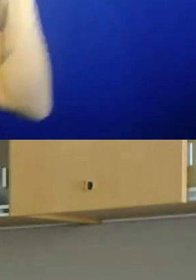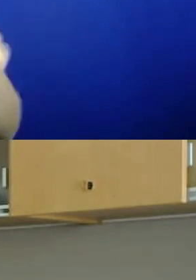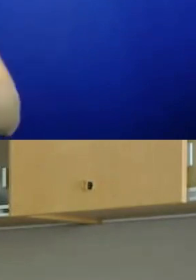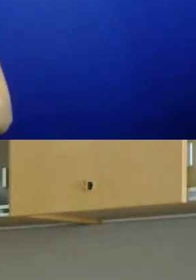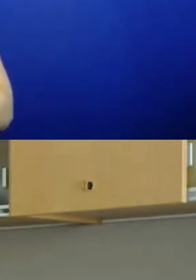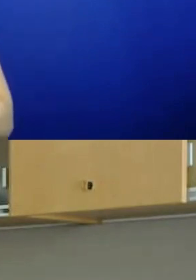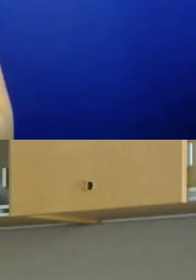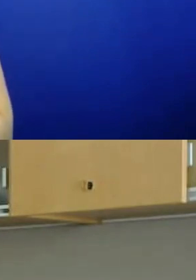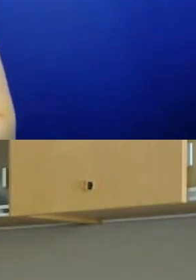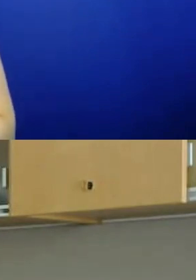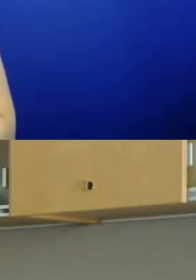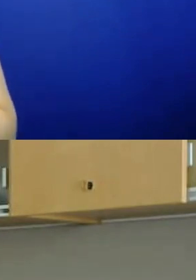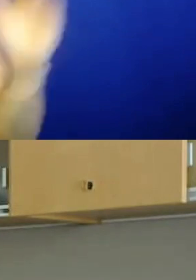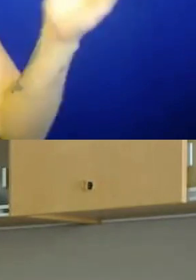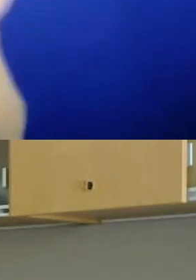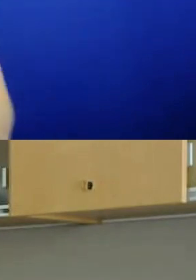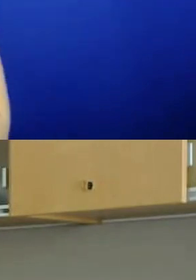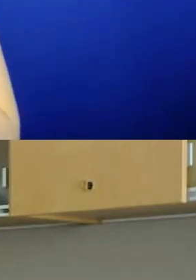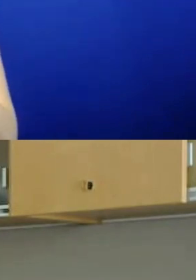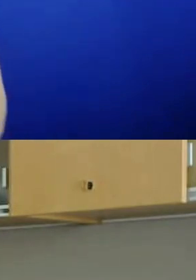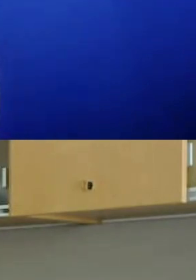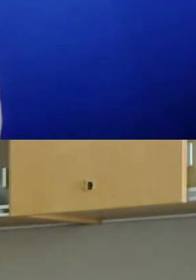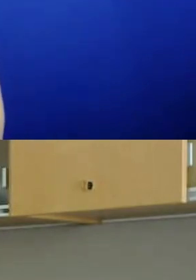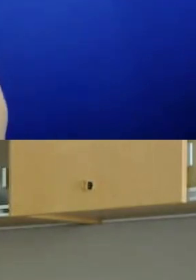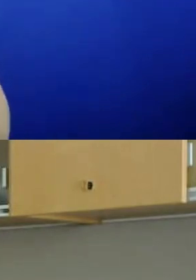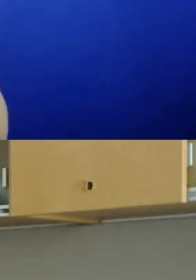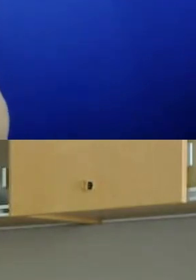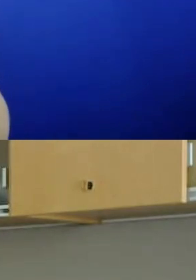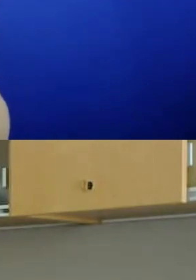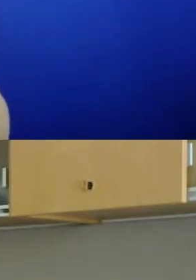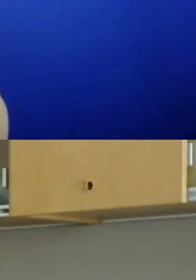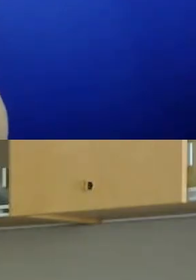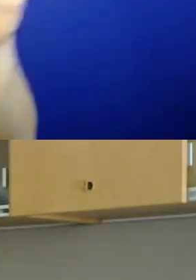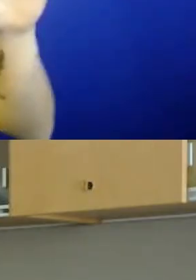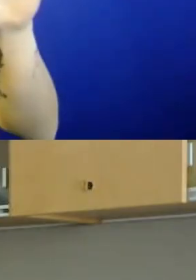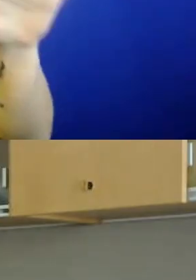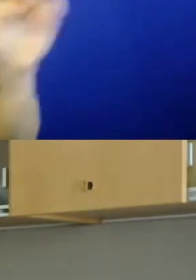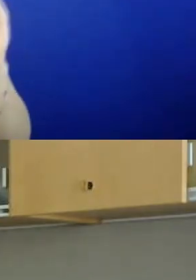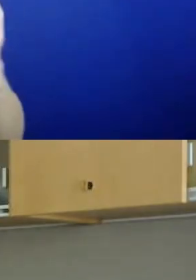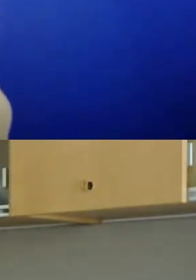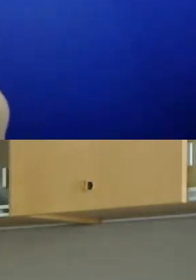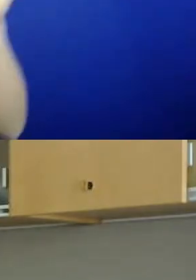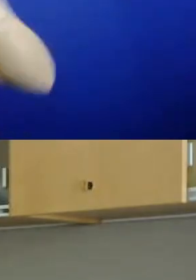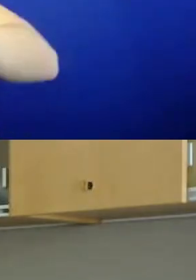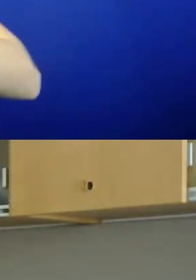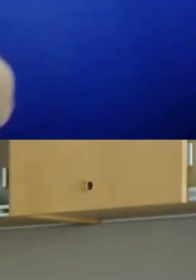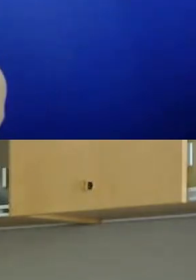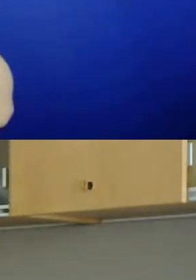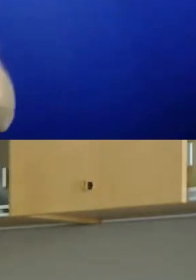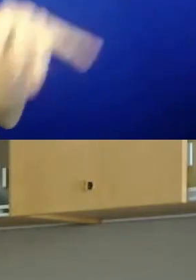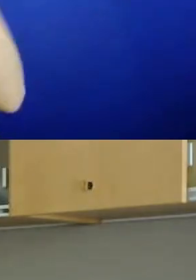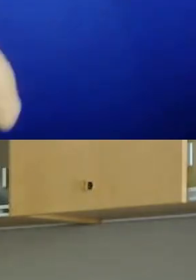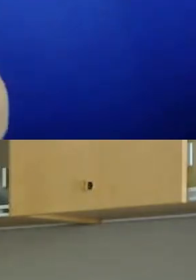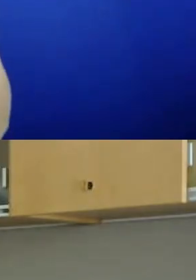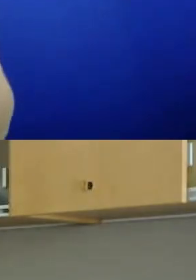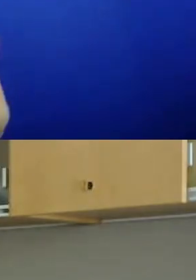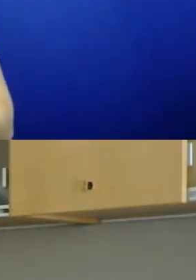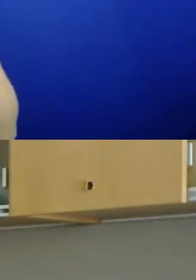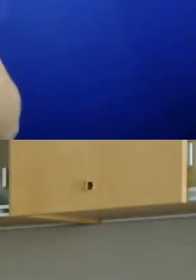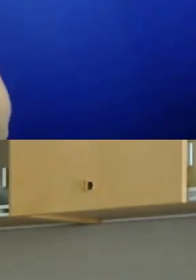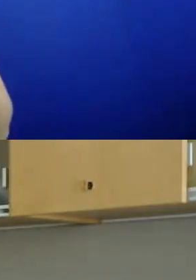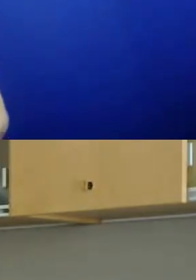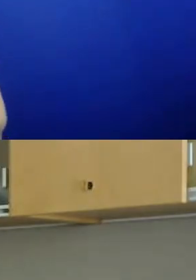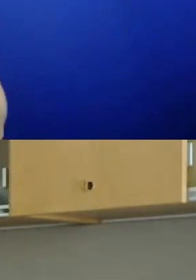compare that, the standard edible we give here is 5 milligrams, and that's pretty low, right? So those people, the majority of people